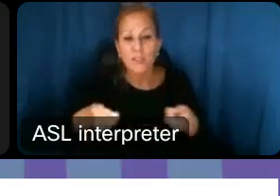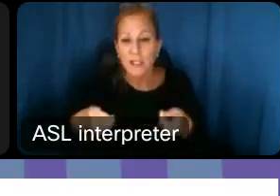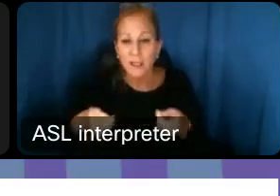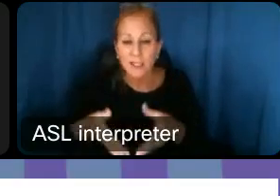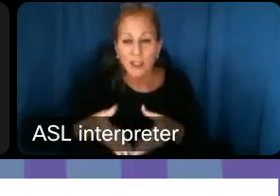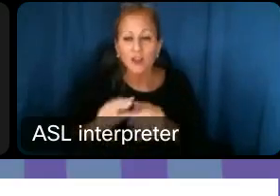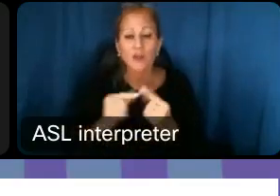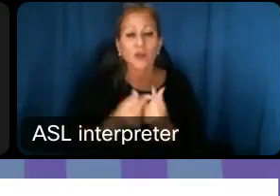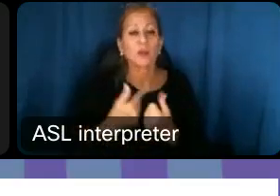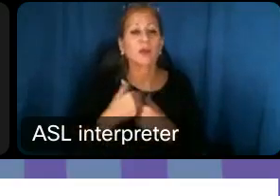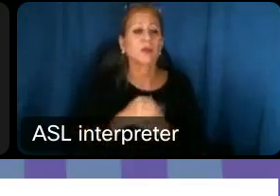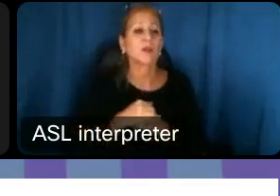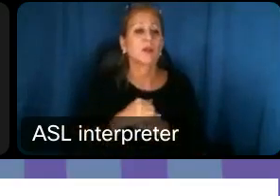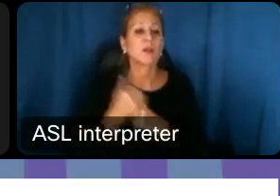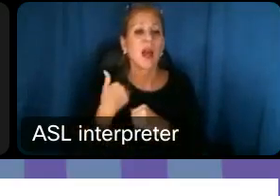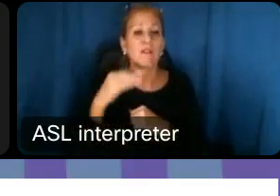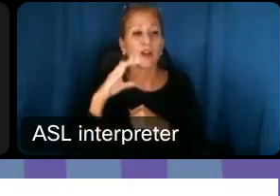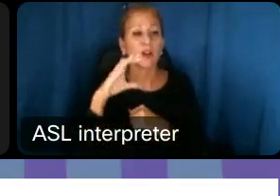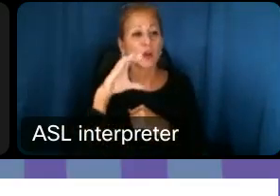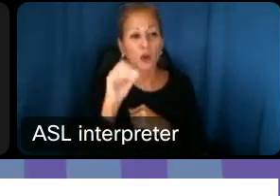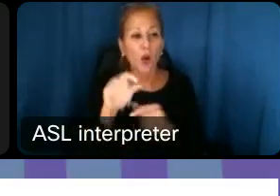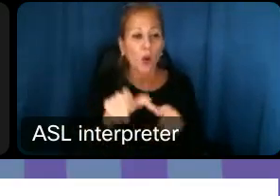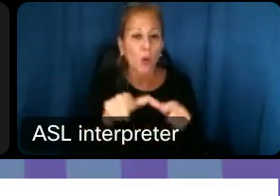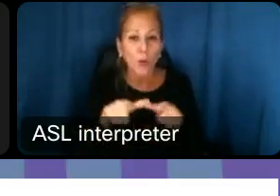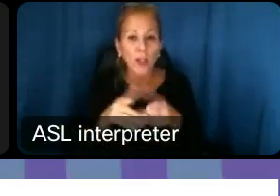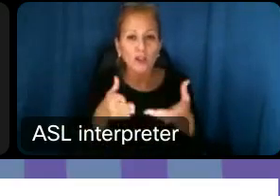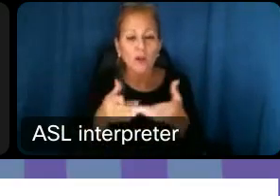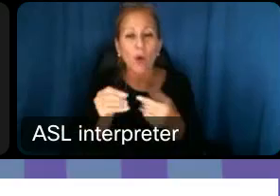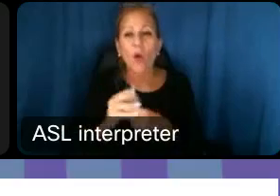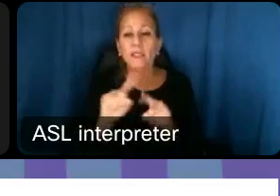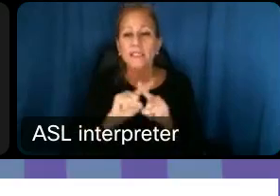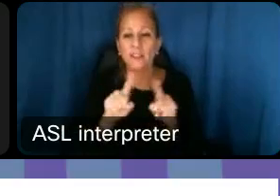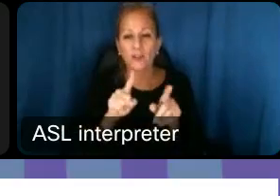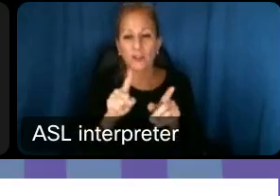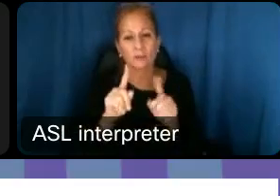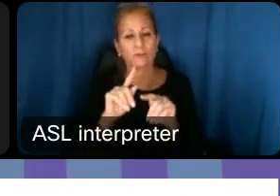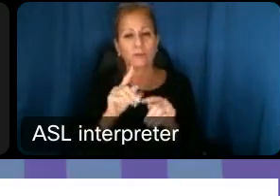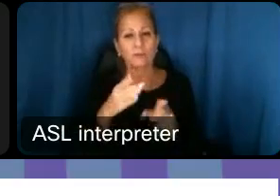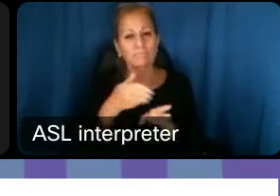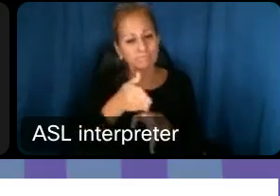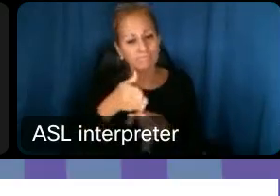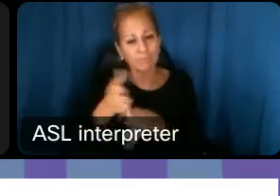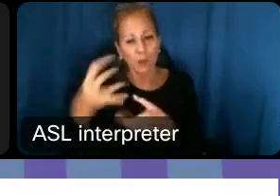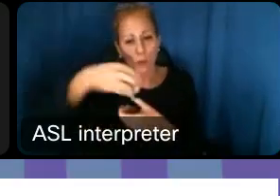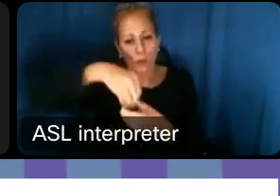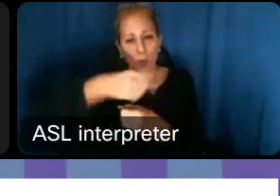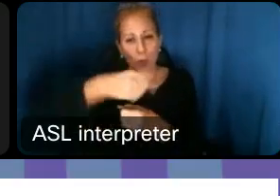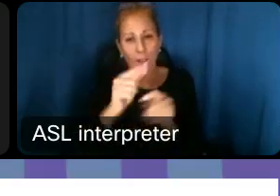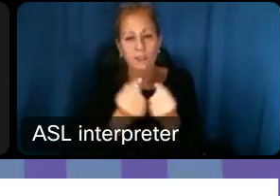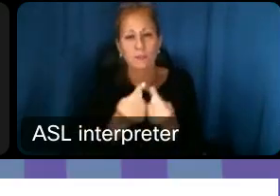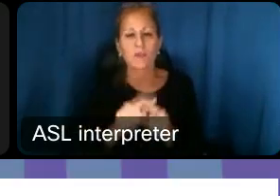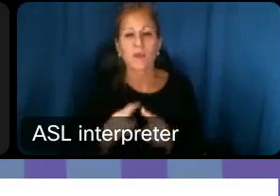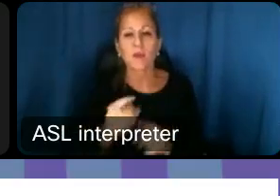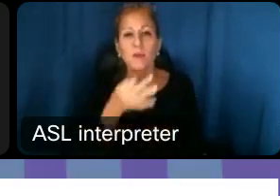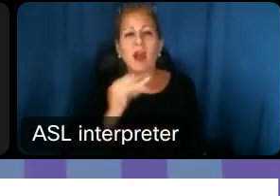having co-located services, or interdisciplinary teams. So again, if you wouldn't mind sharing in the chat, how